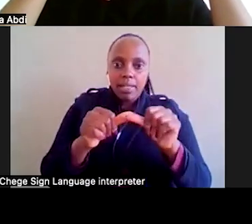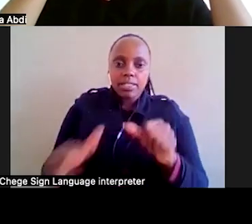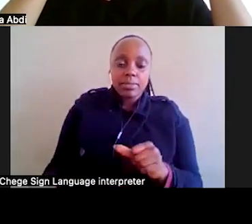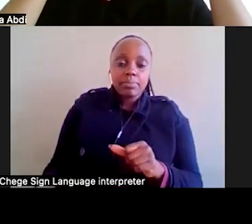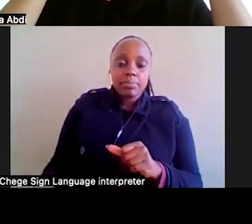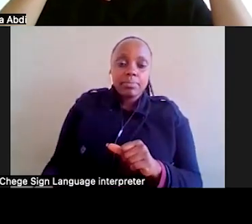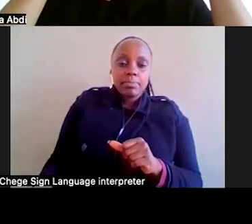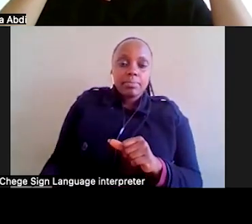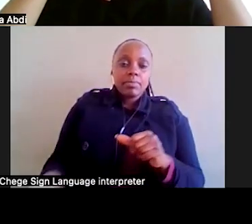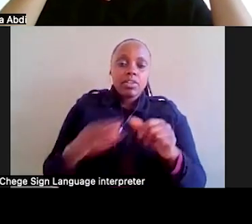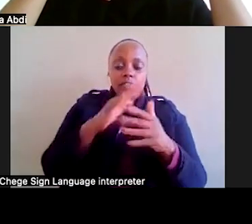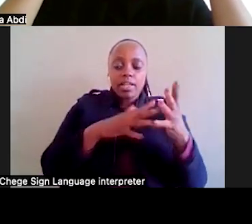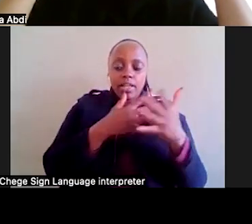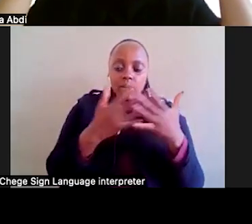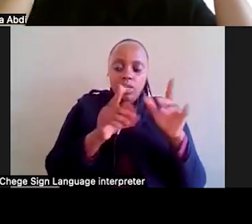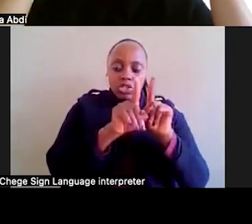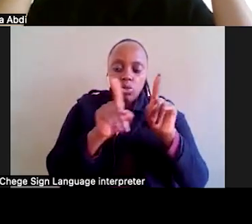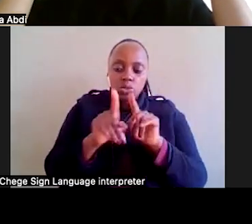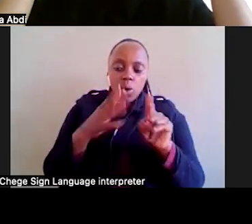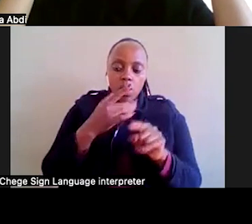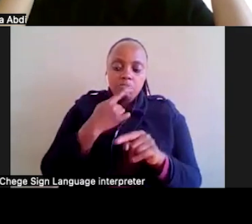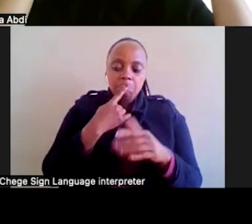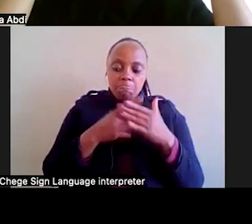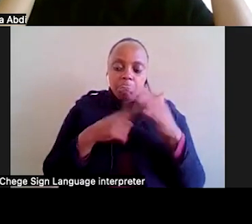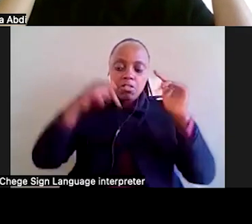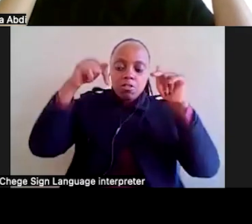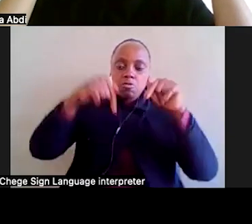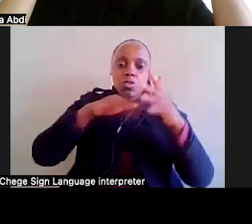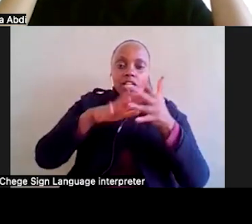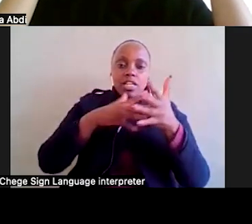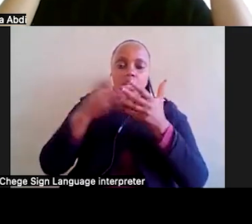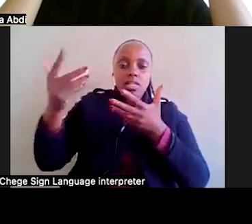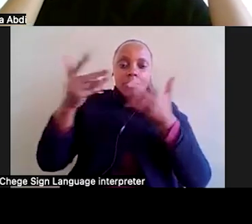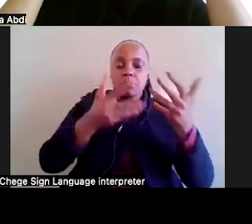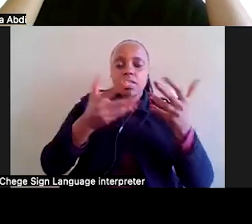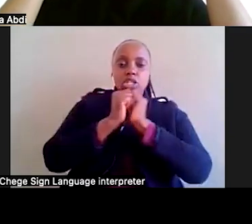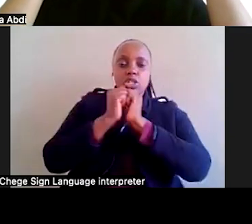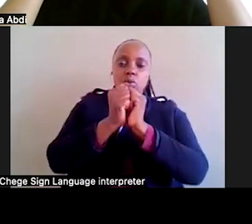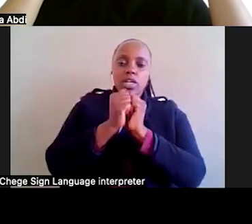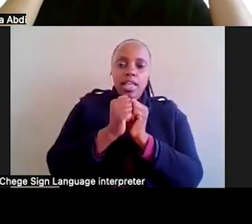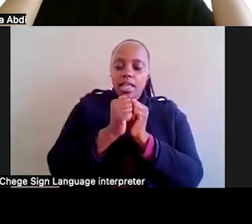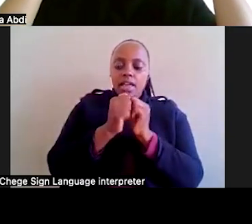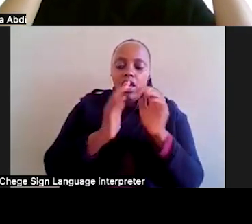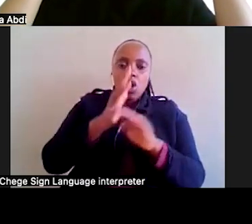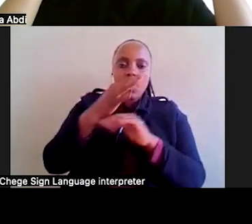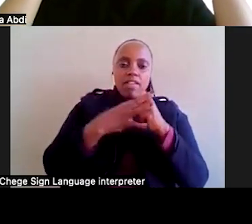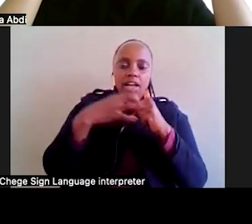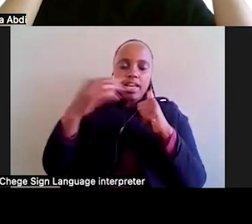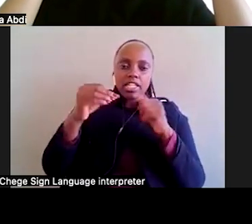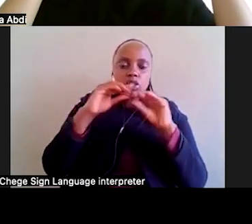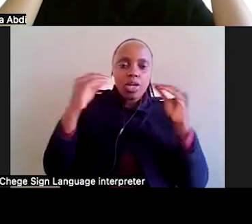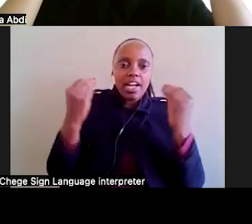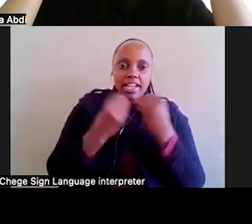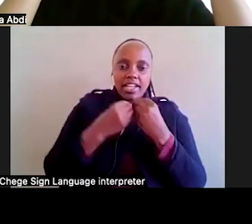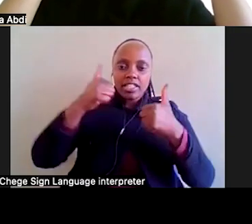network. And I would also want to say that today the network brings together over 80 organizations that